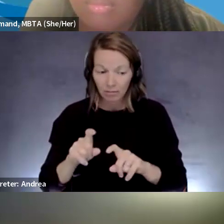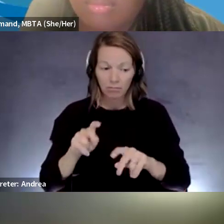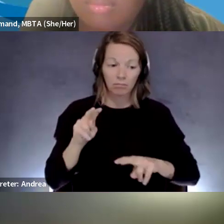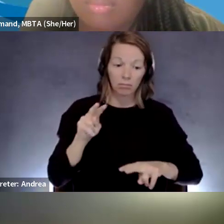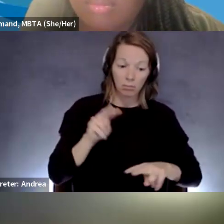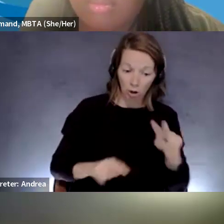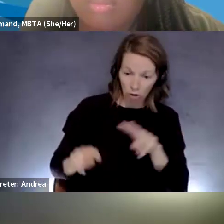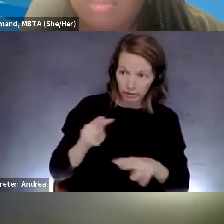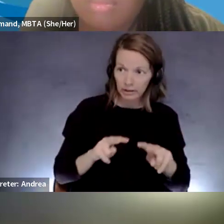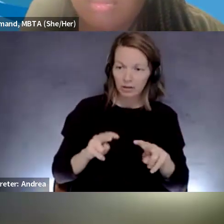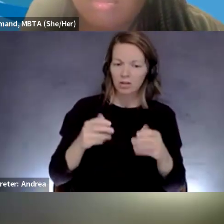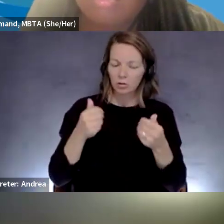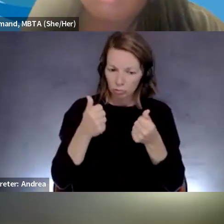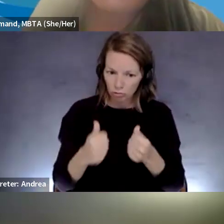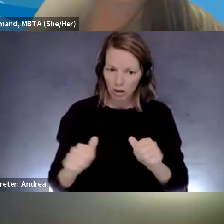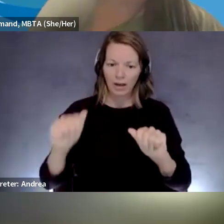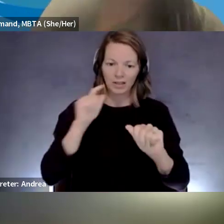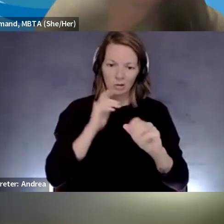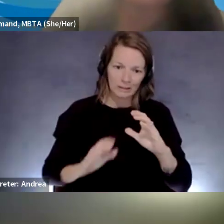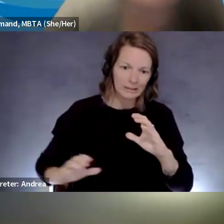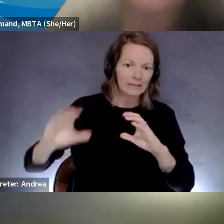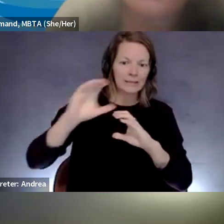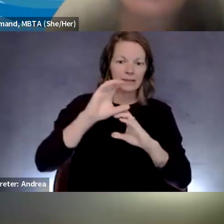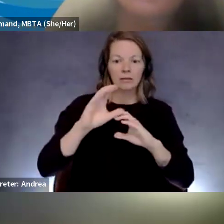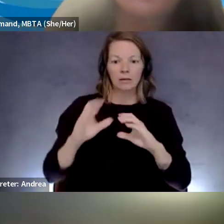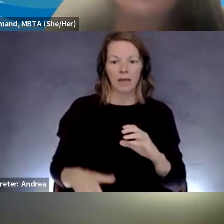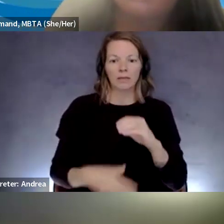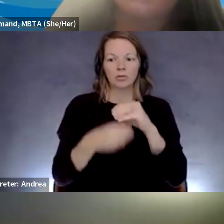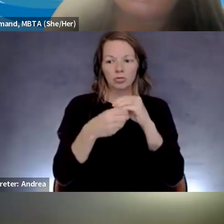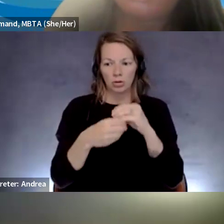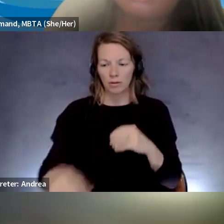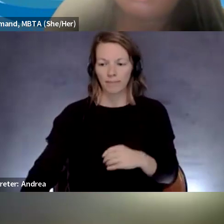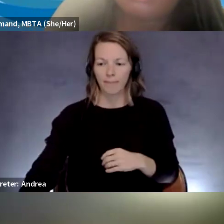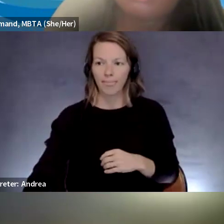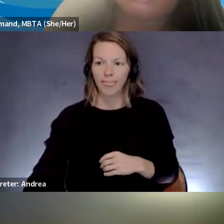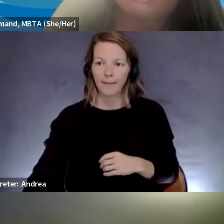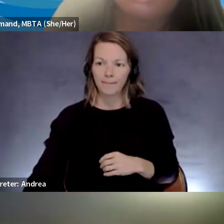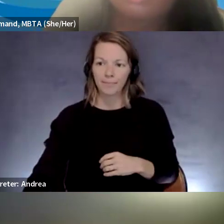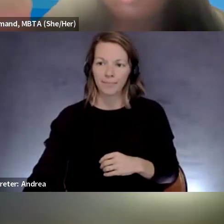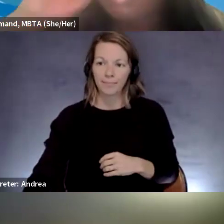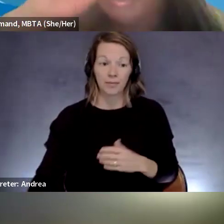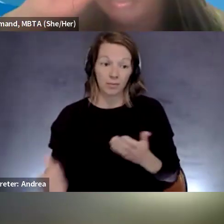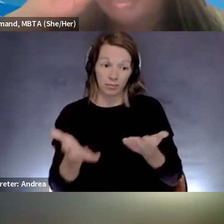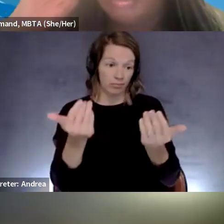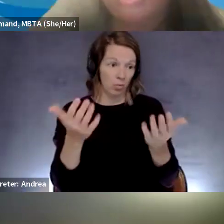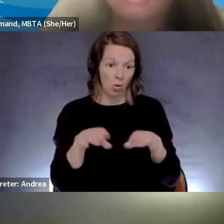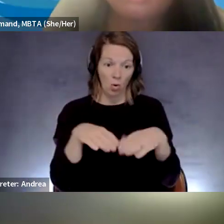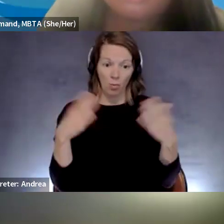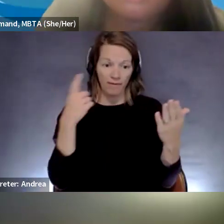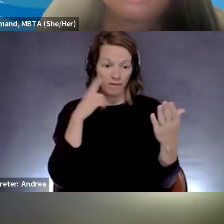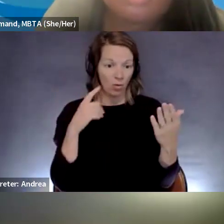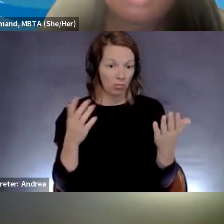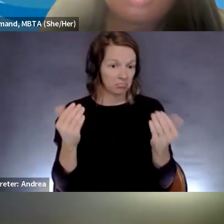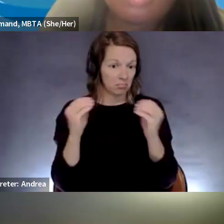you know, trying to go above and beyond. And you know, like we said, we're open to more